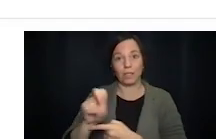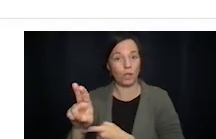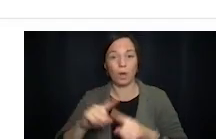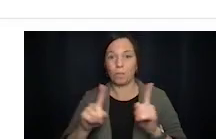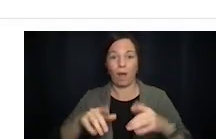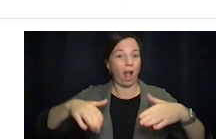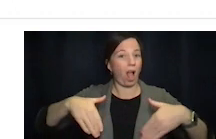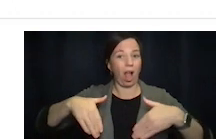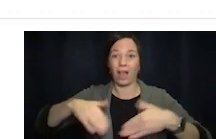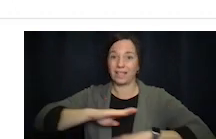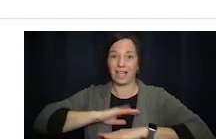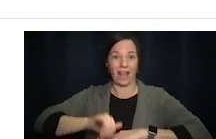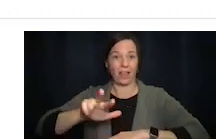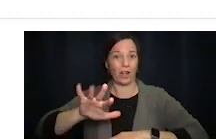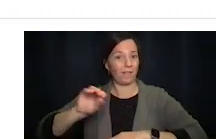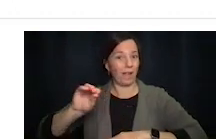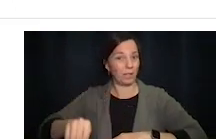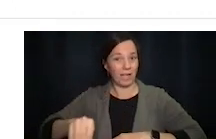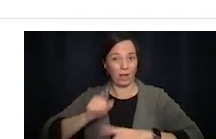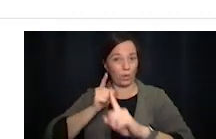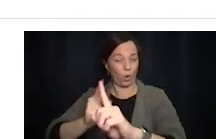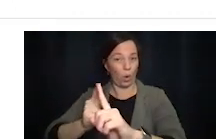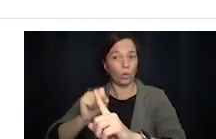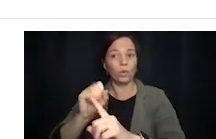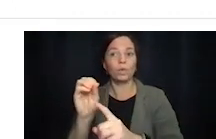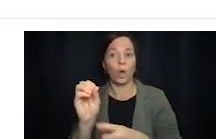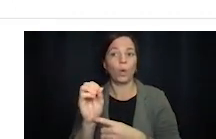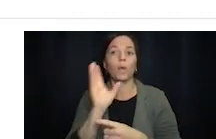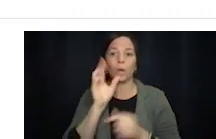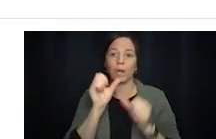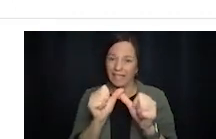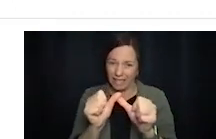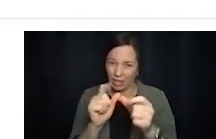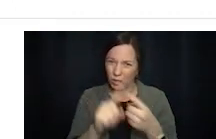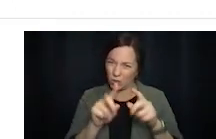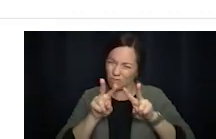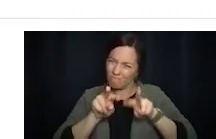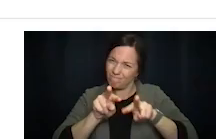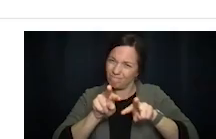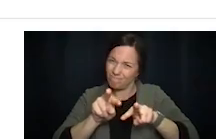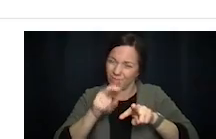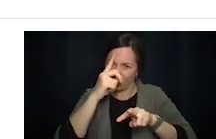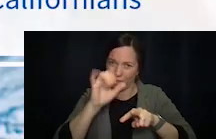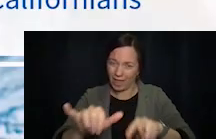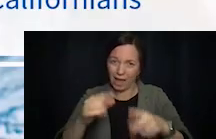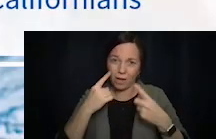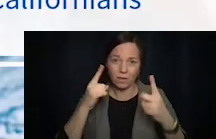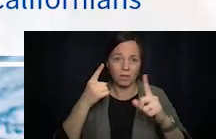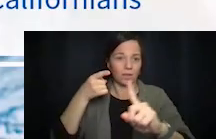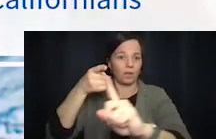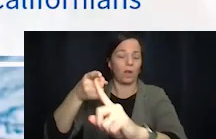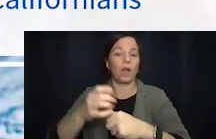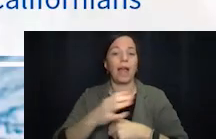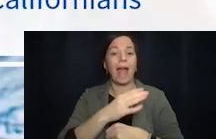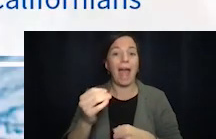of 35%. So we will continue to work towards these goals of the vision for success. We will overlay that now with the goals